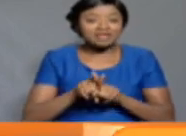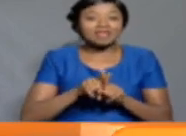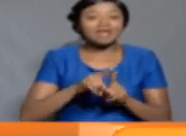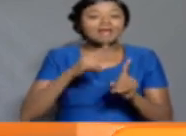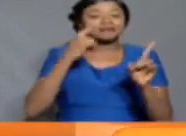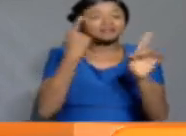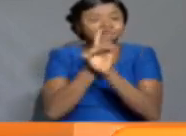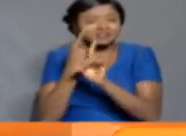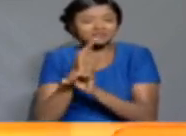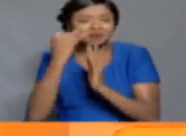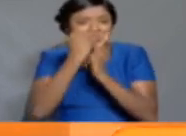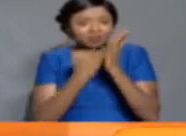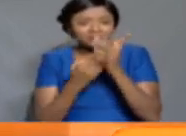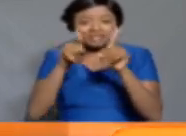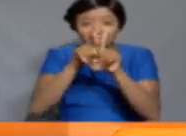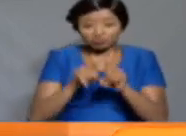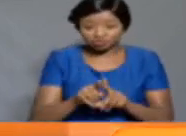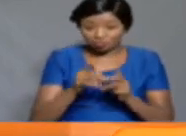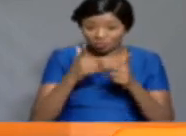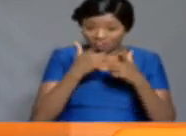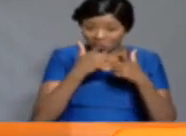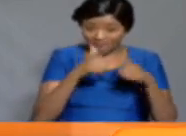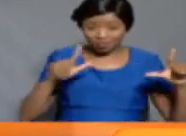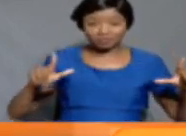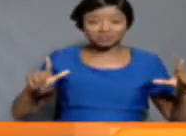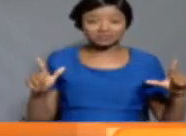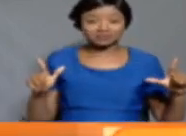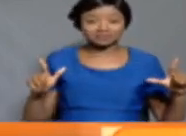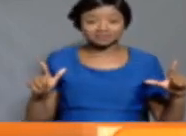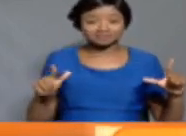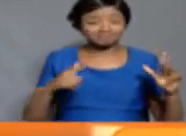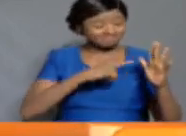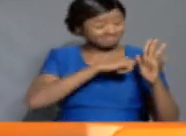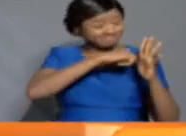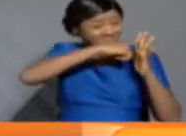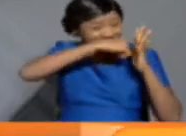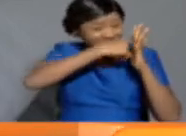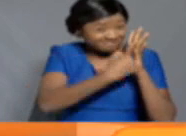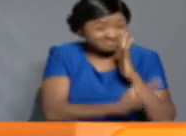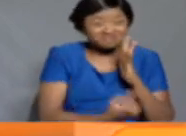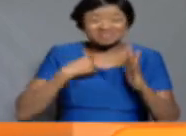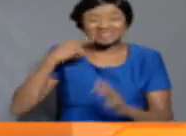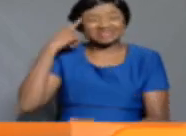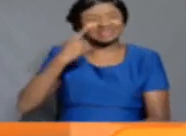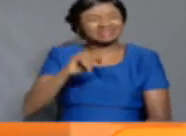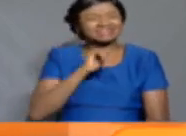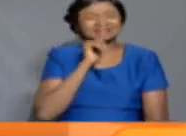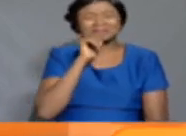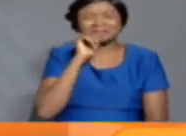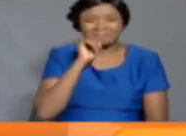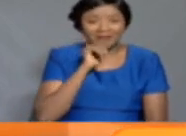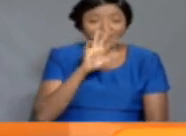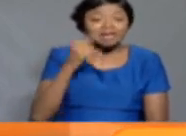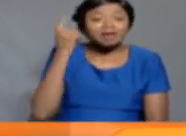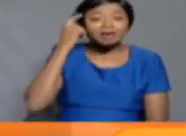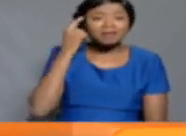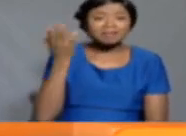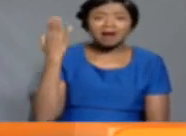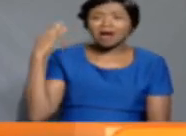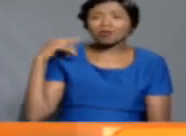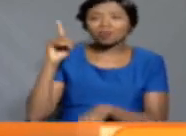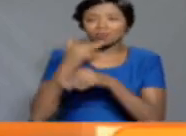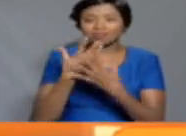programs, instructions, and the languages now. That's what they'll have to pick from. That's, I think, already a bit too much, because I remember one of the good things we